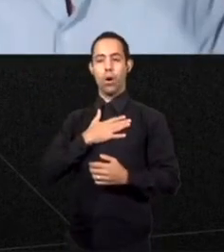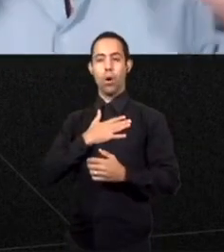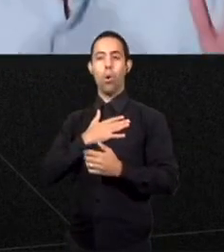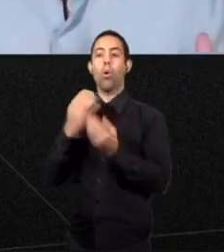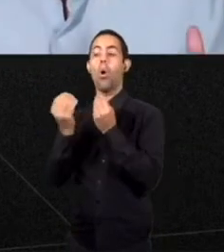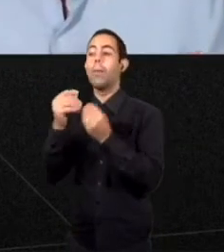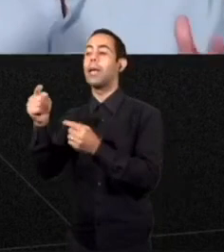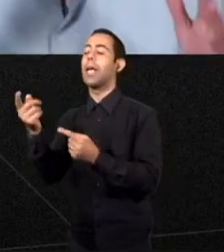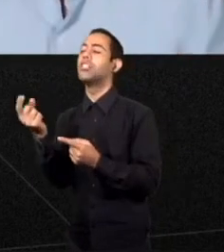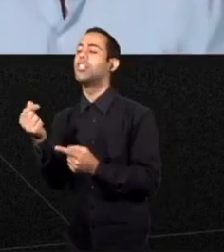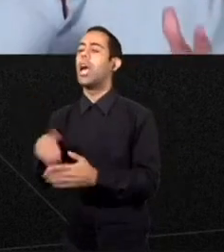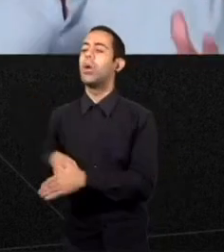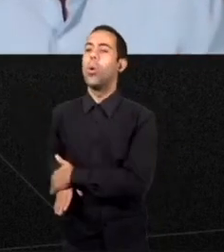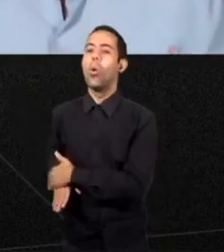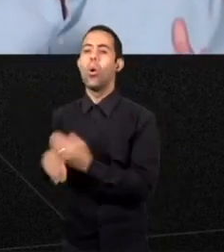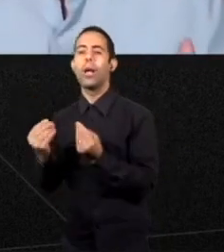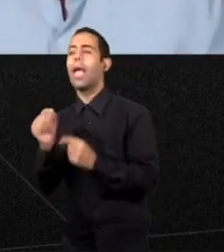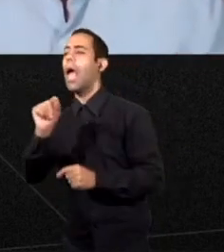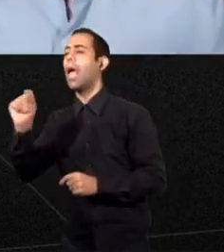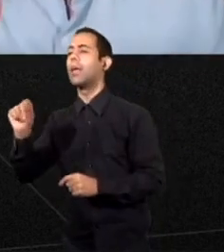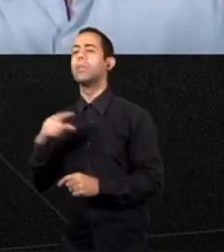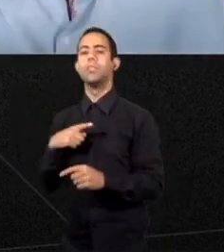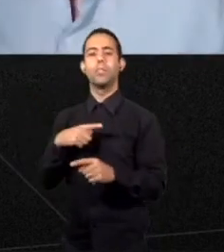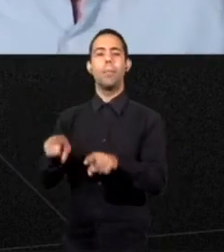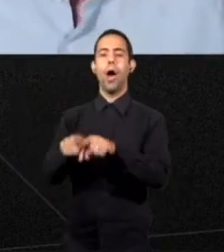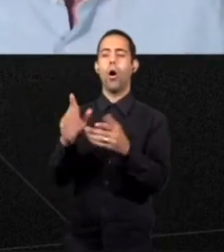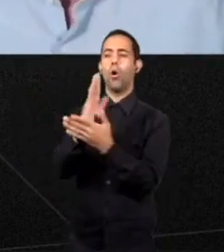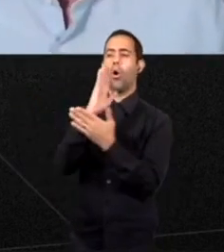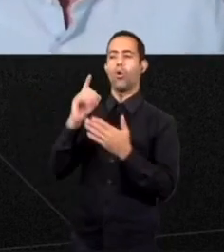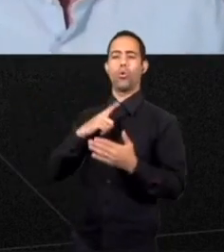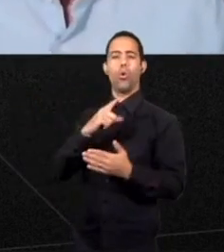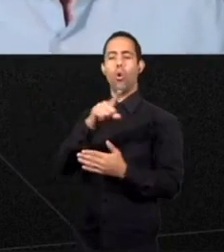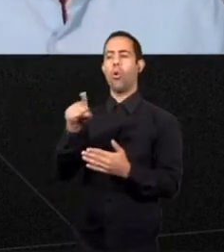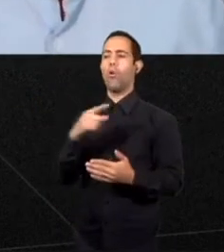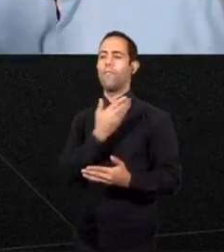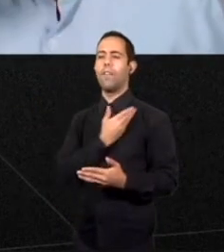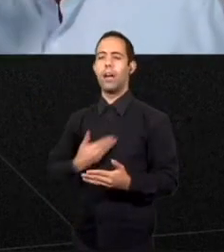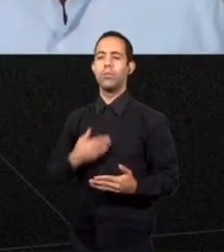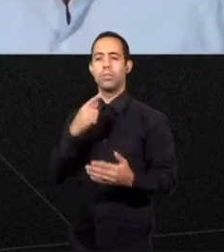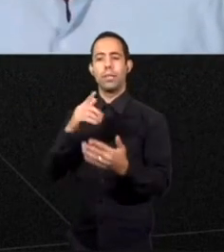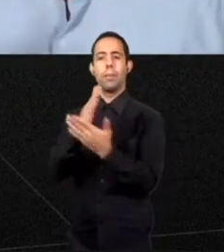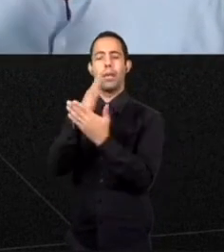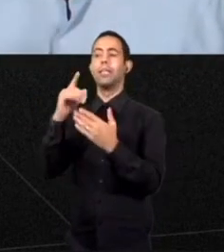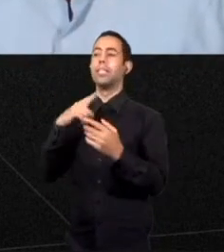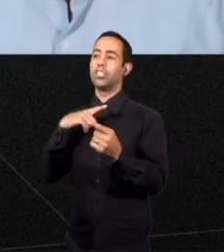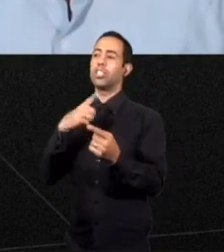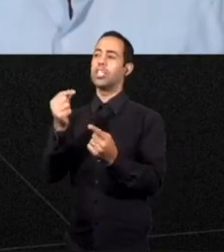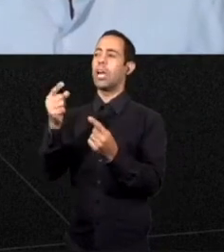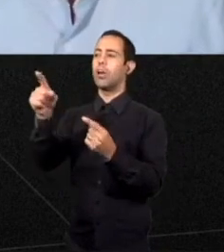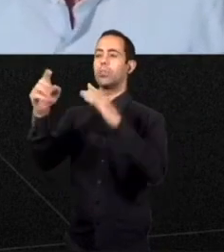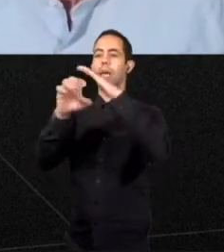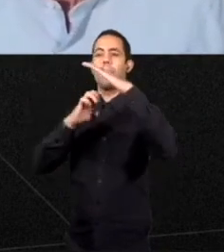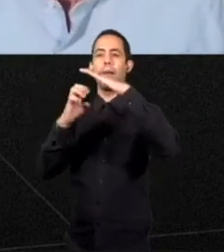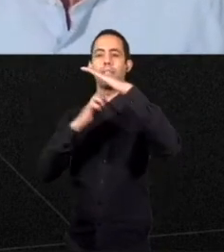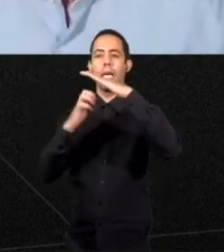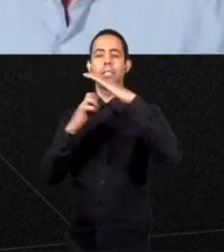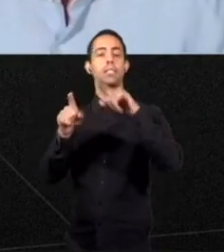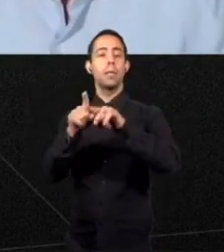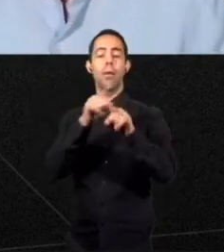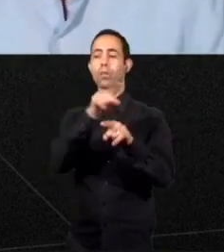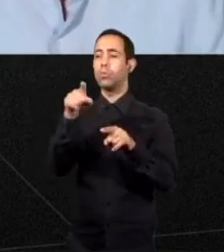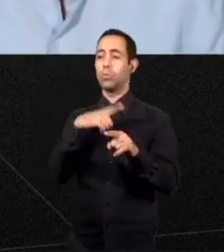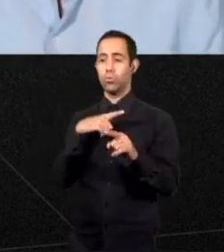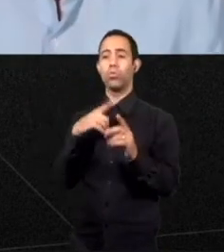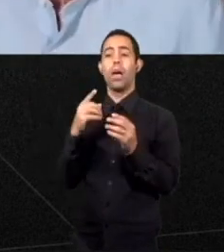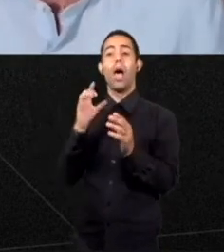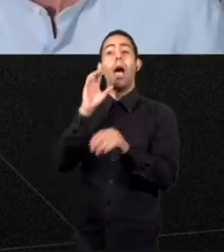It's important that the government now gives money to businesses, but it should give the money fairly to businesses